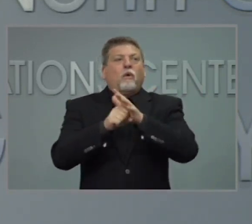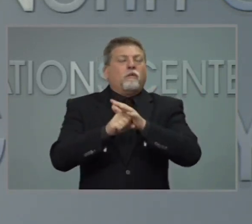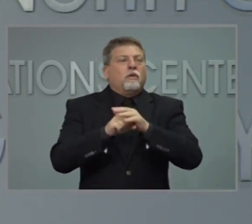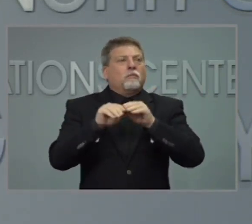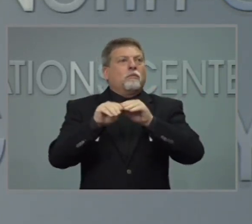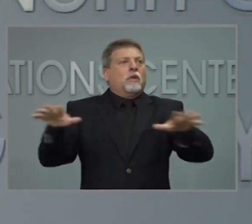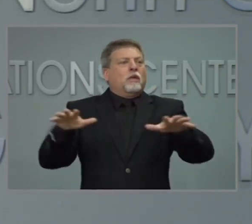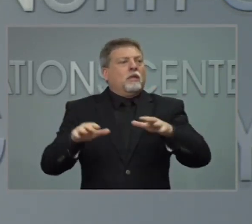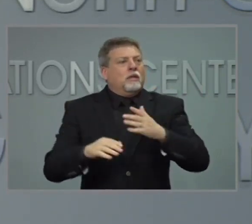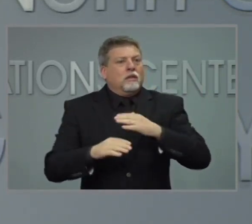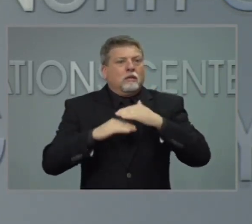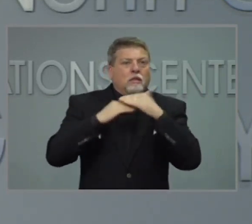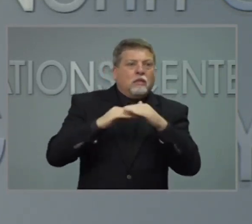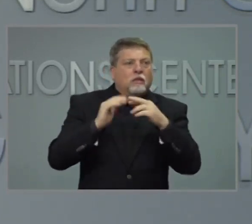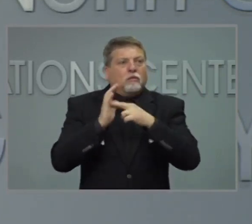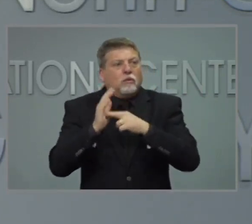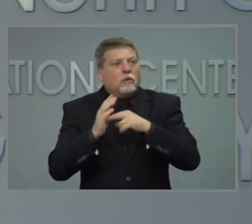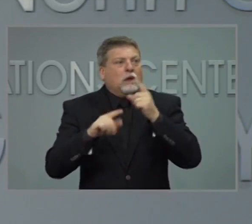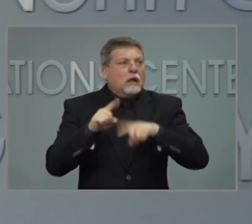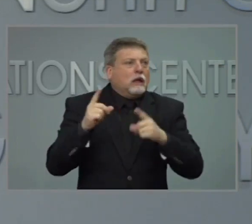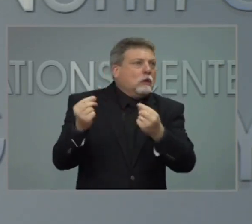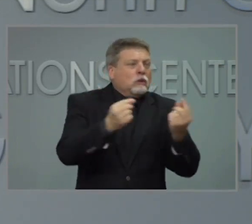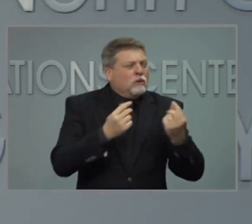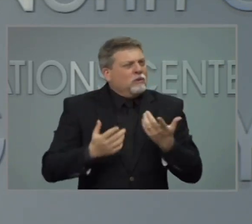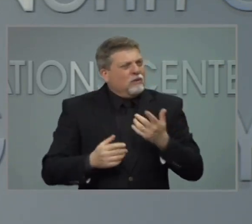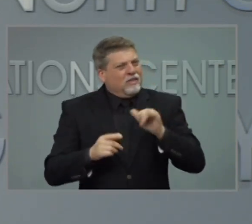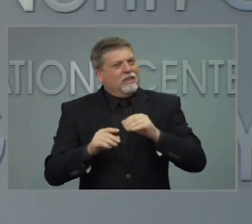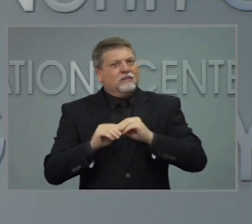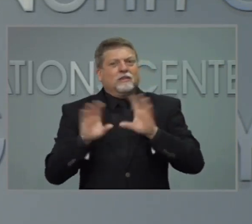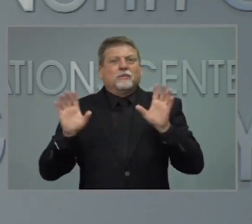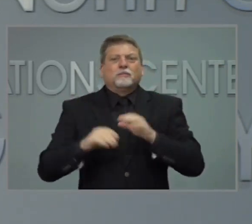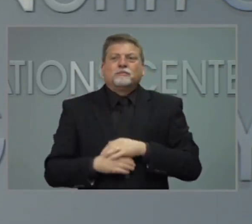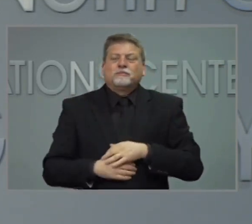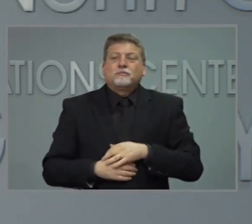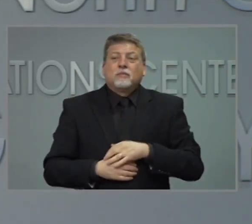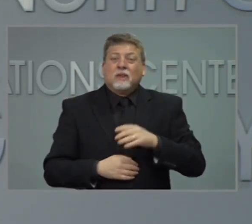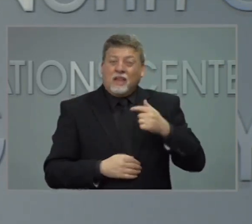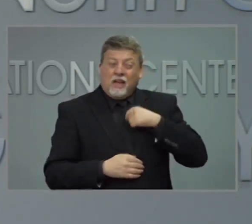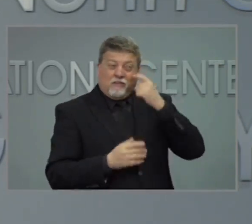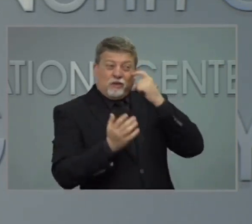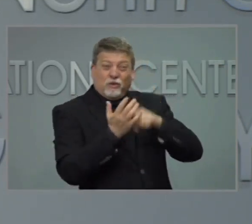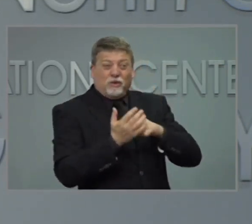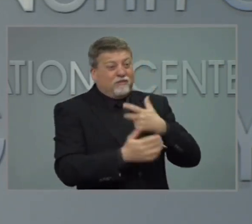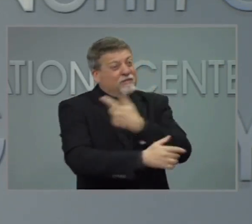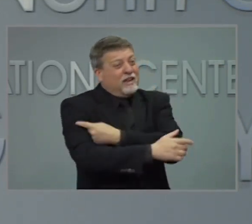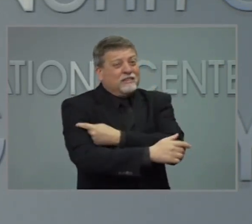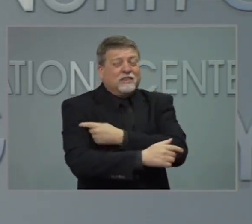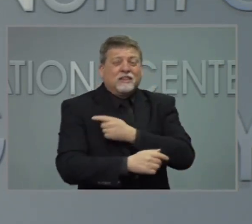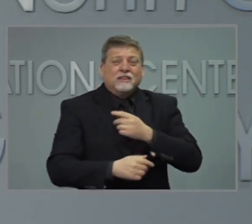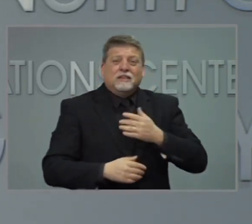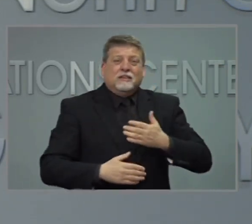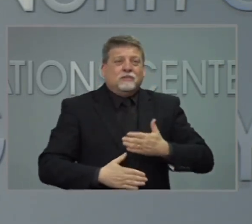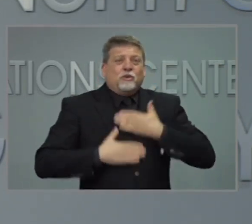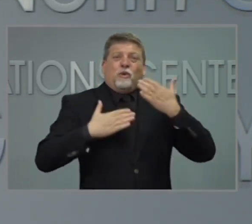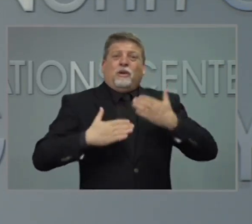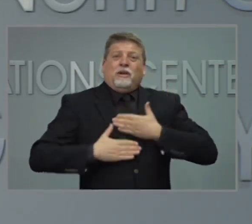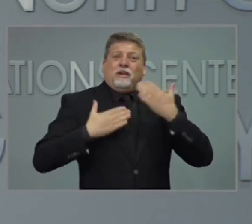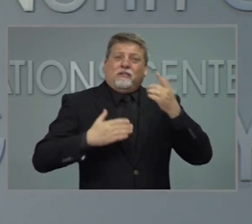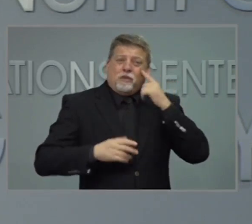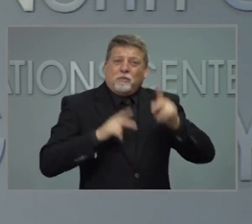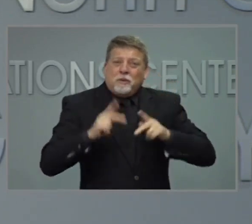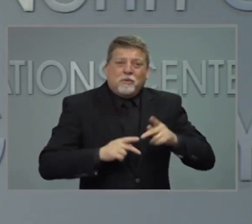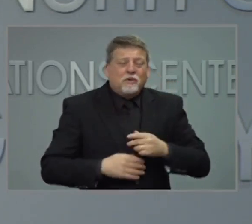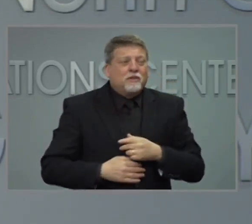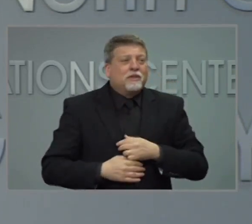pure joy. I've seen that relief and sparkle in people's eyes at every vaccination clinic that I've visited.